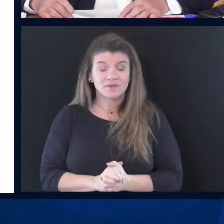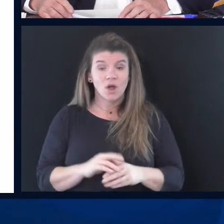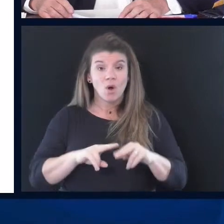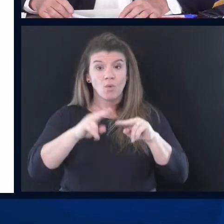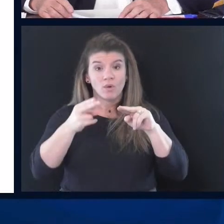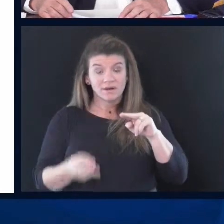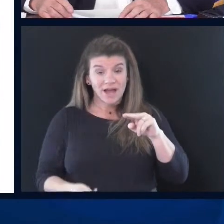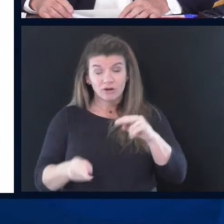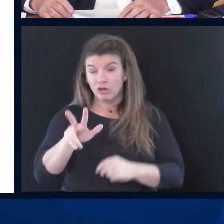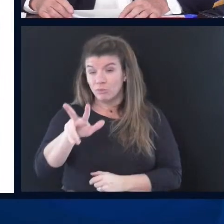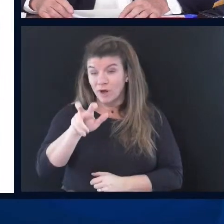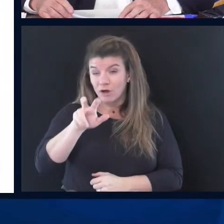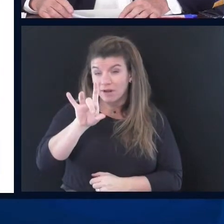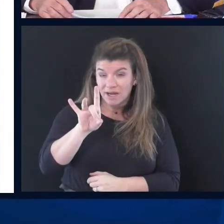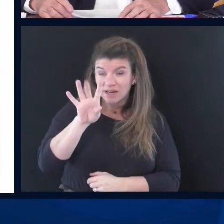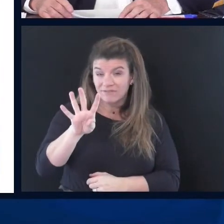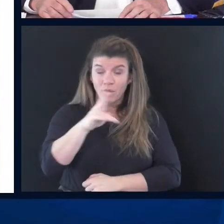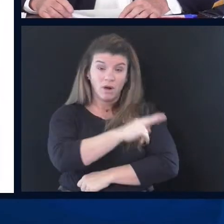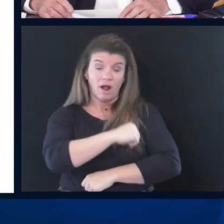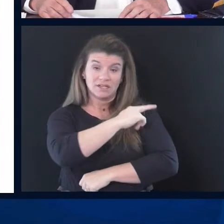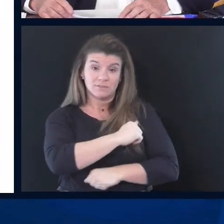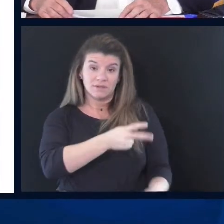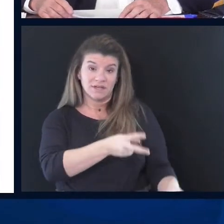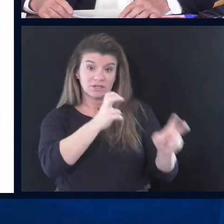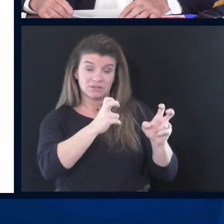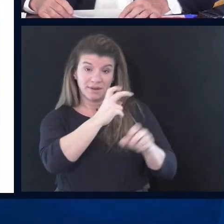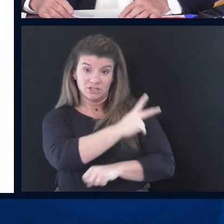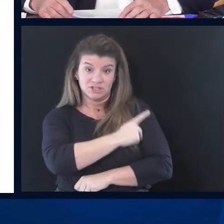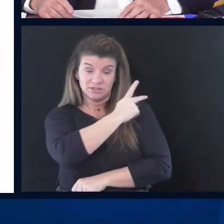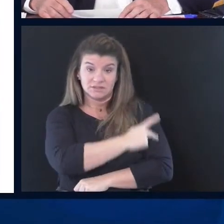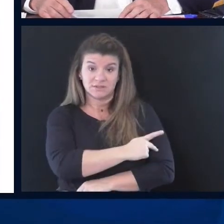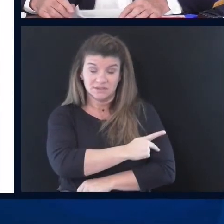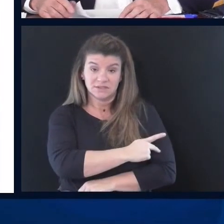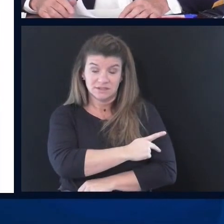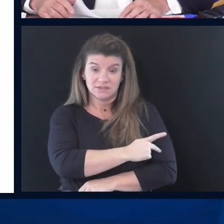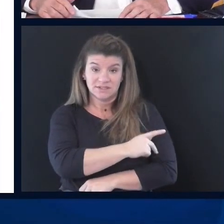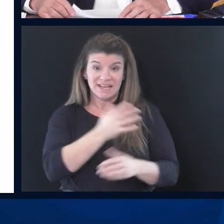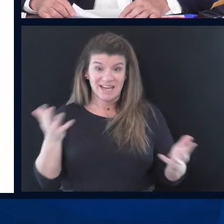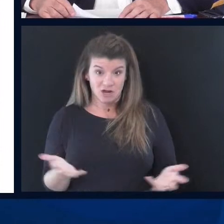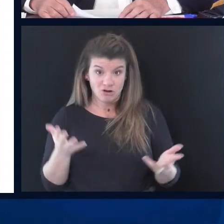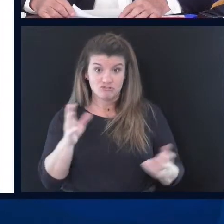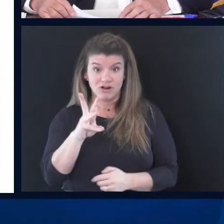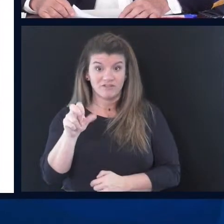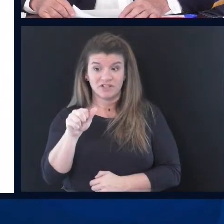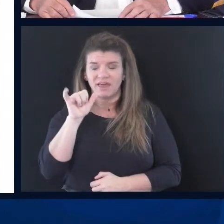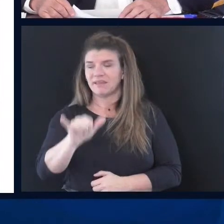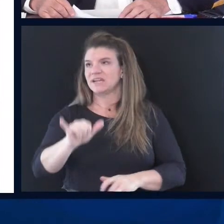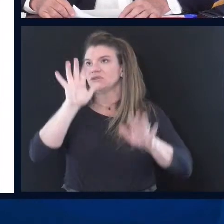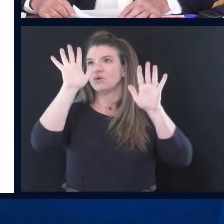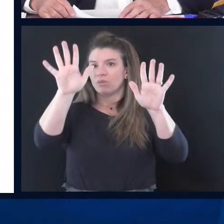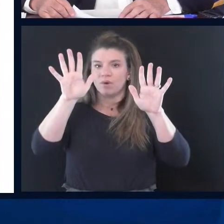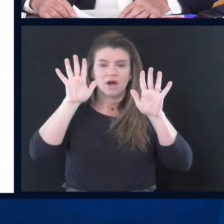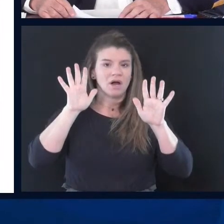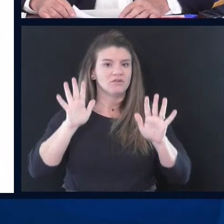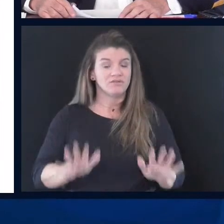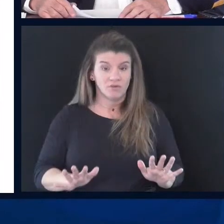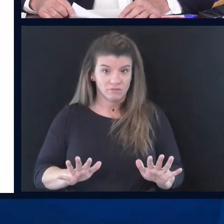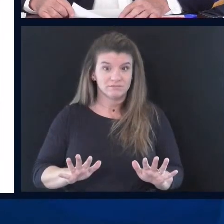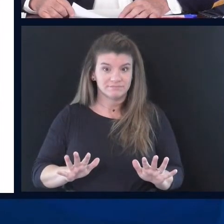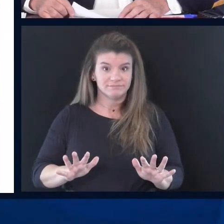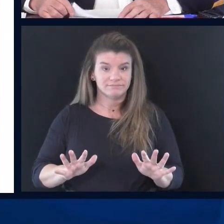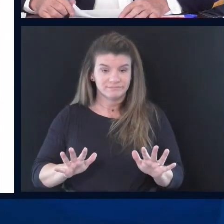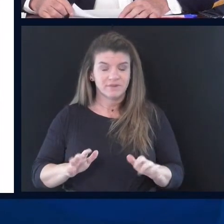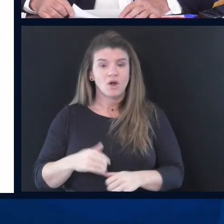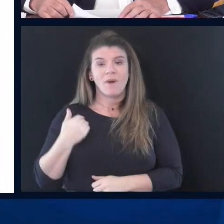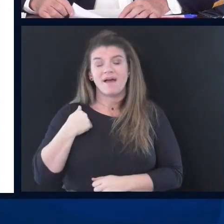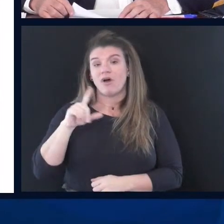to 384 hospitalized patients, you know, in West Virginia. That's wonderful from COVID.